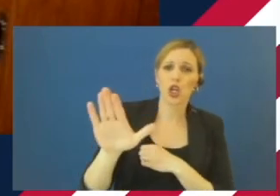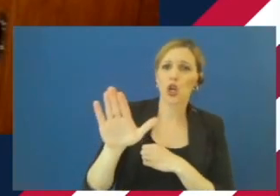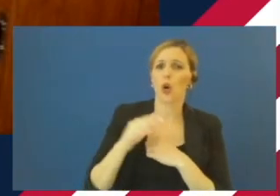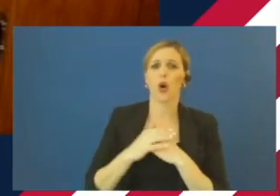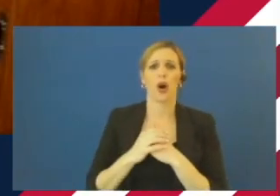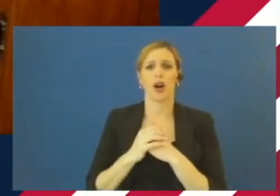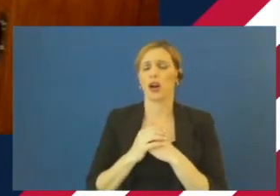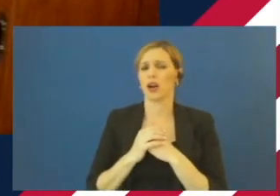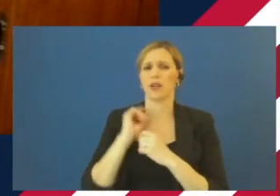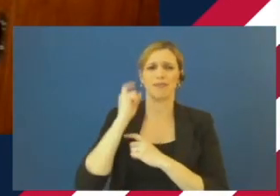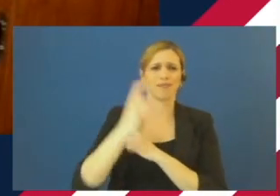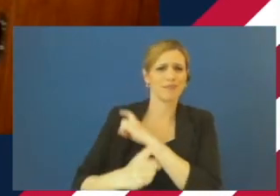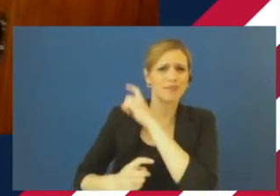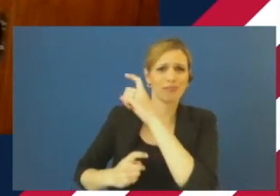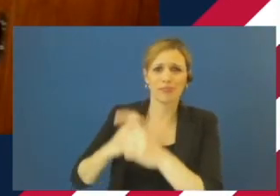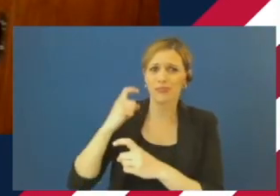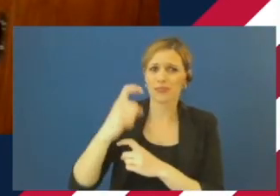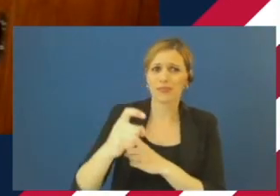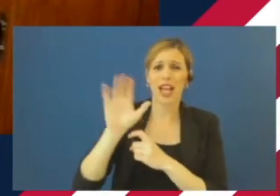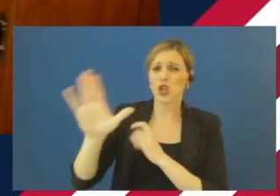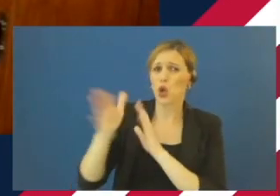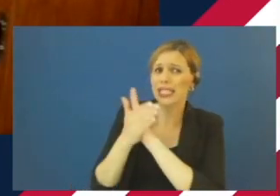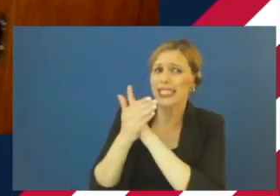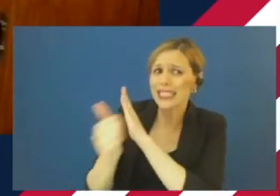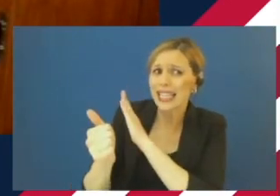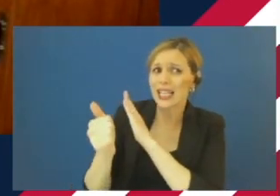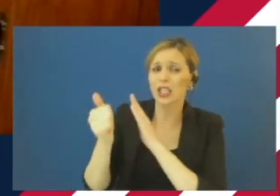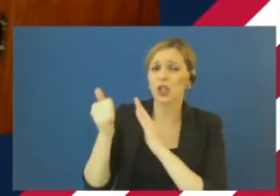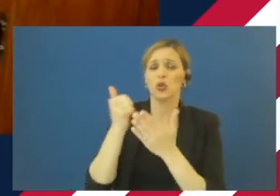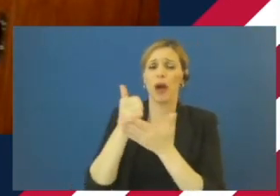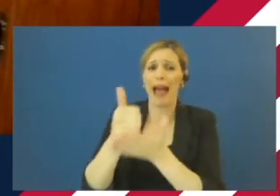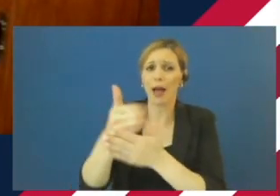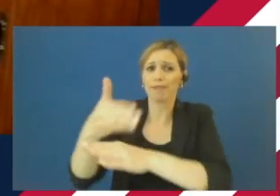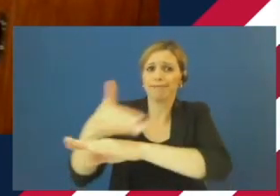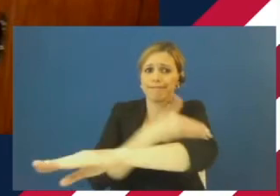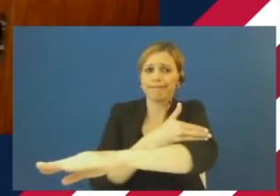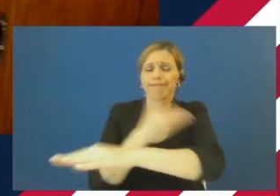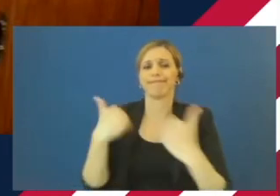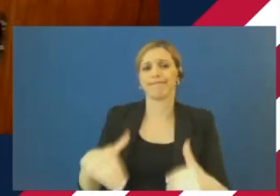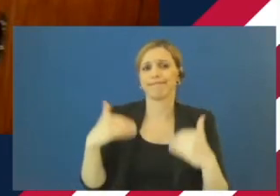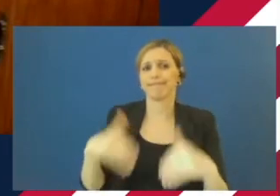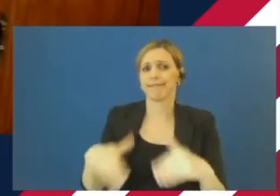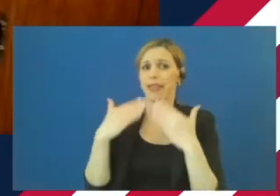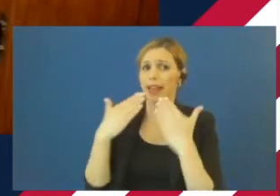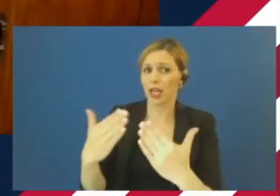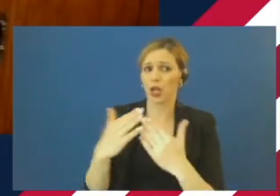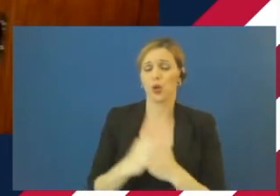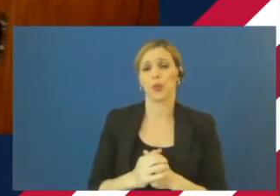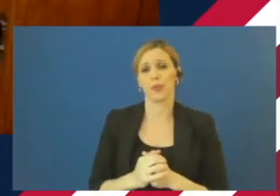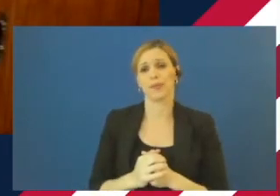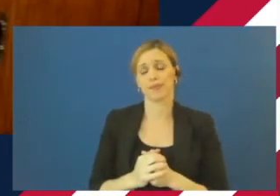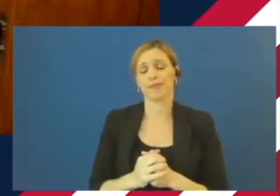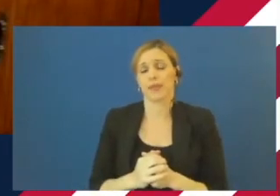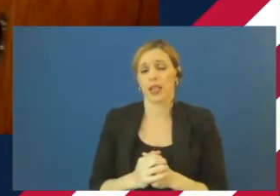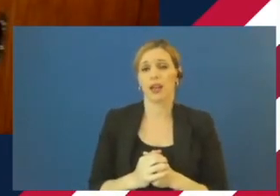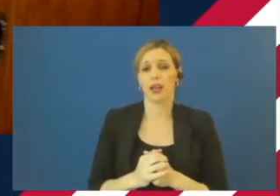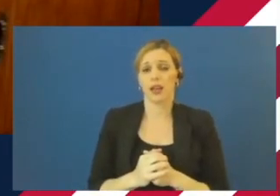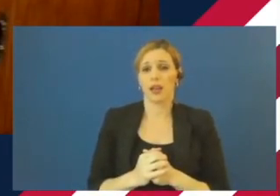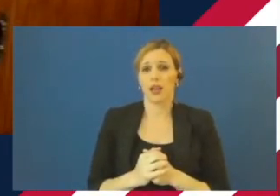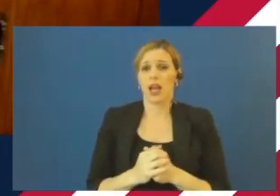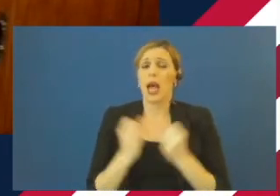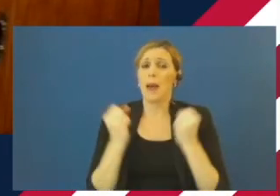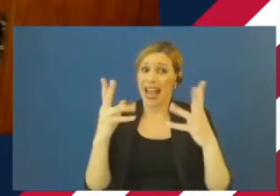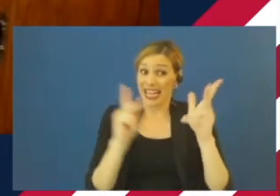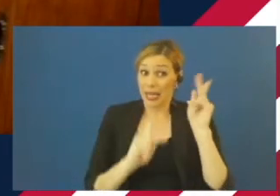the workers in this country. I want to say thank you for that. You know, Jim, a lot of people in this country think that America's